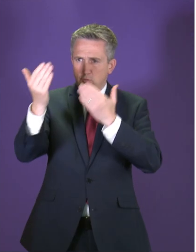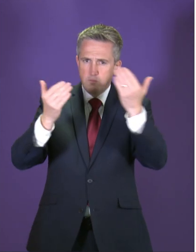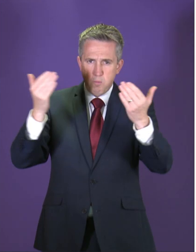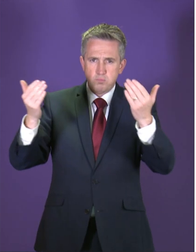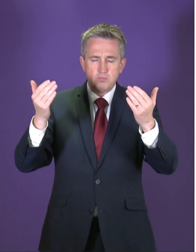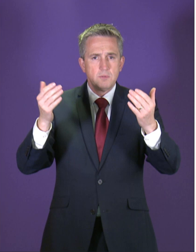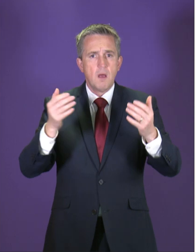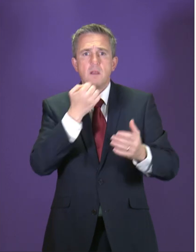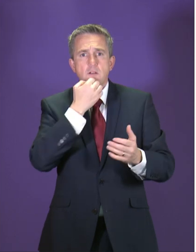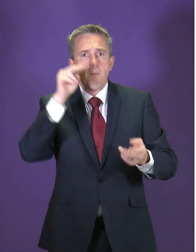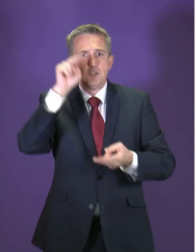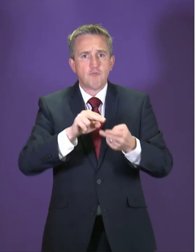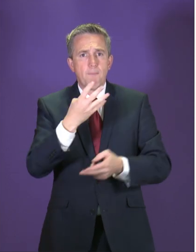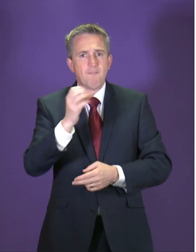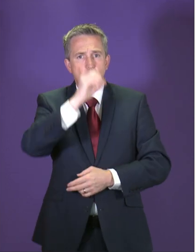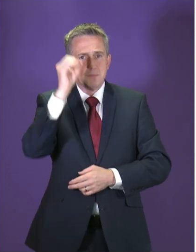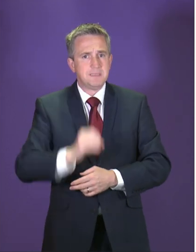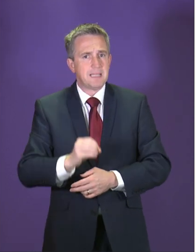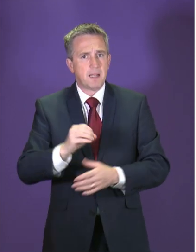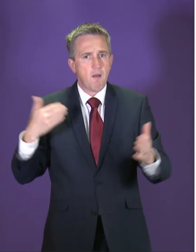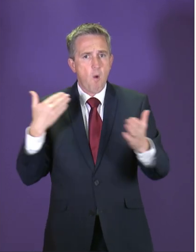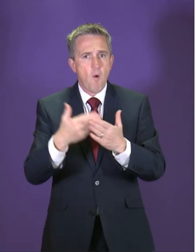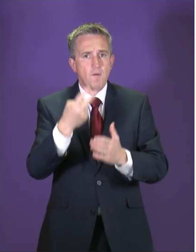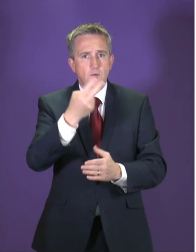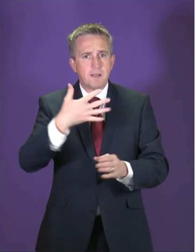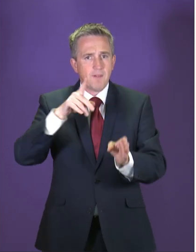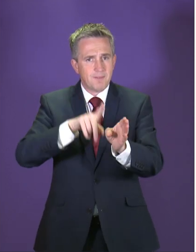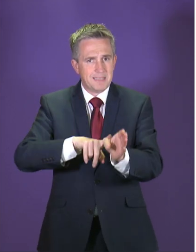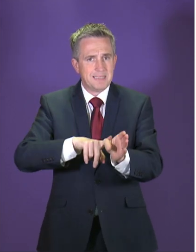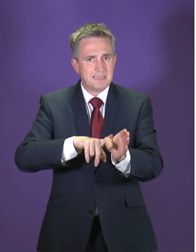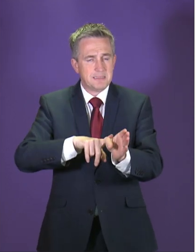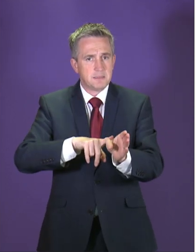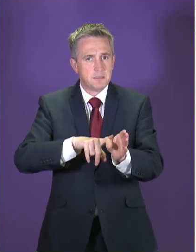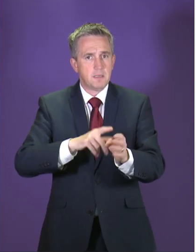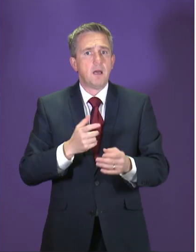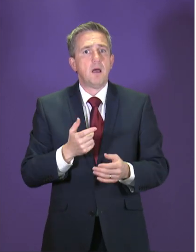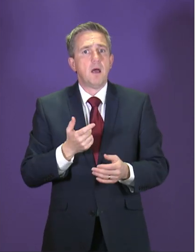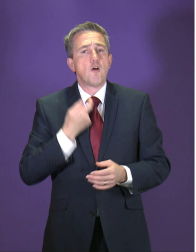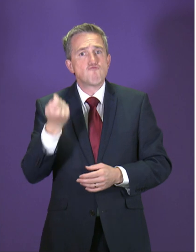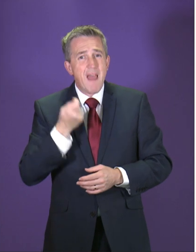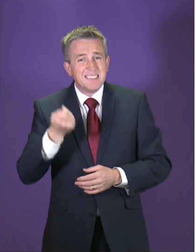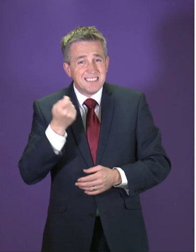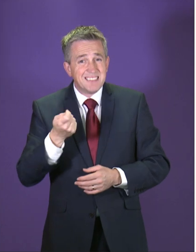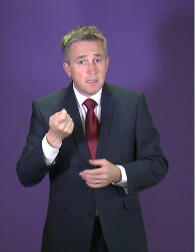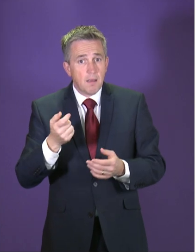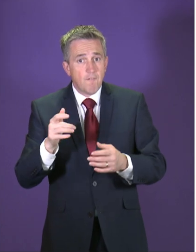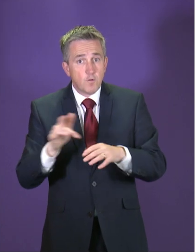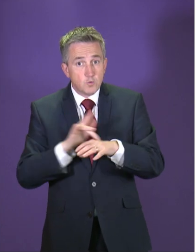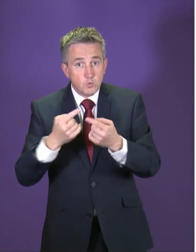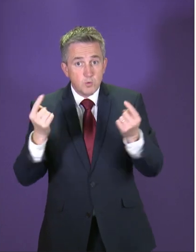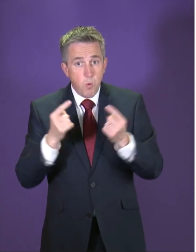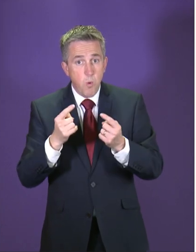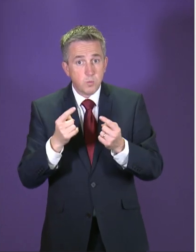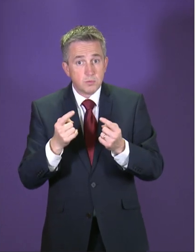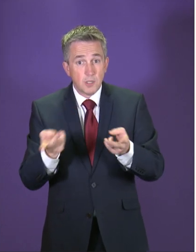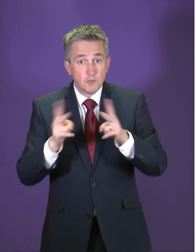by 40% over a 25-year period. Rents on studio spaces tripled or quadrupled